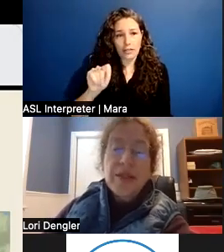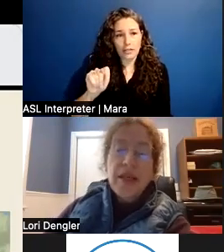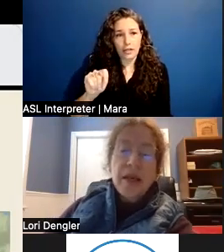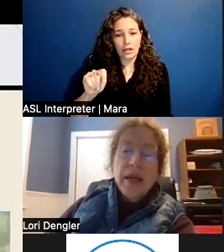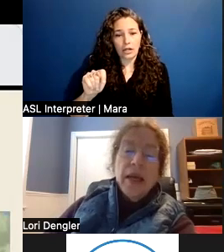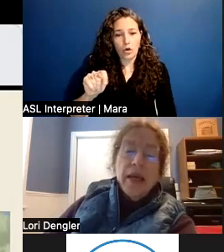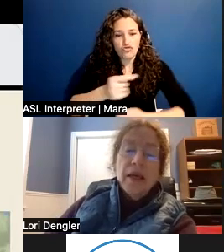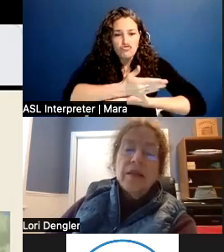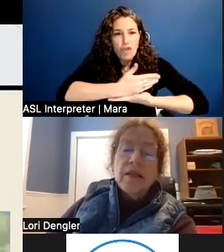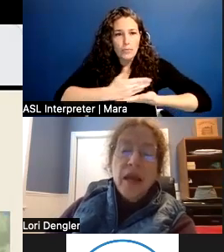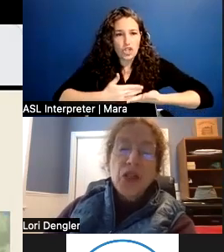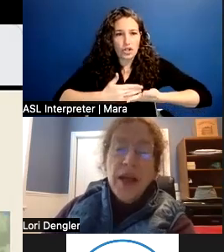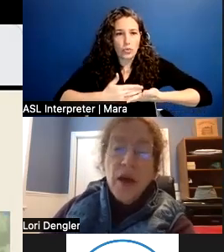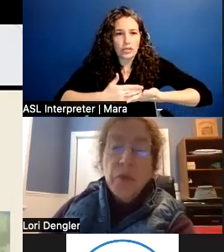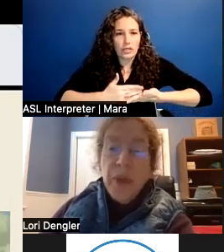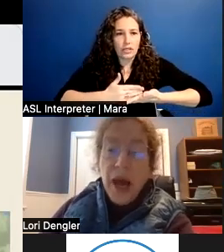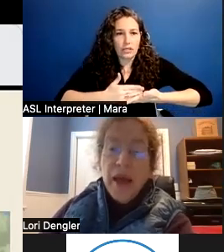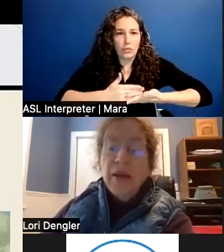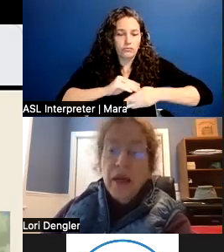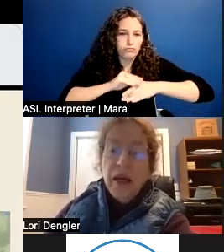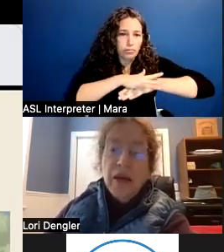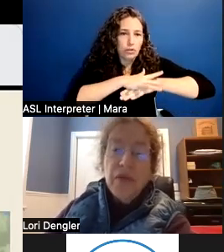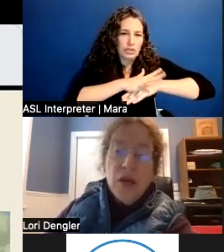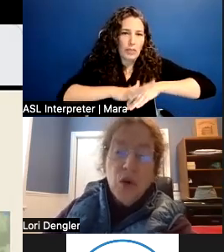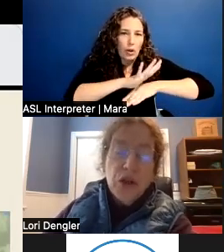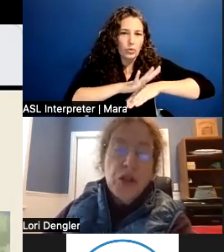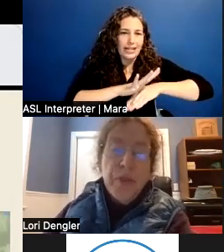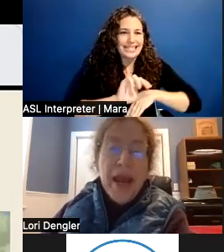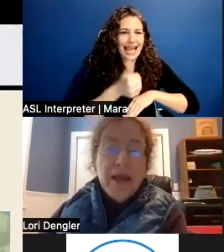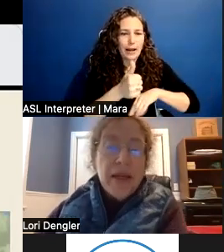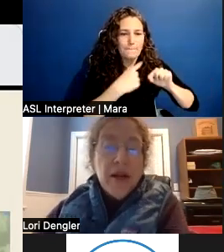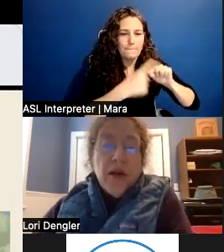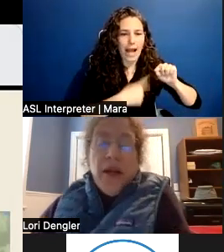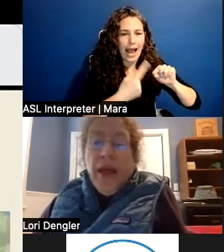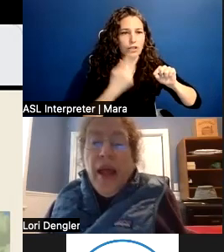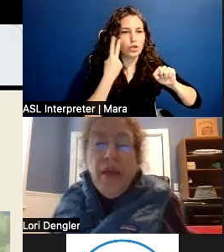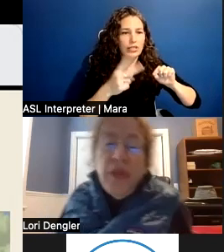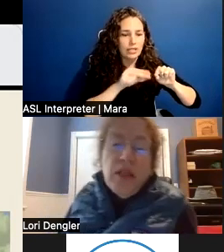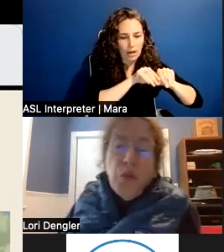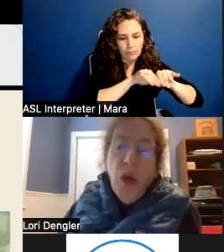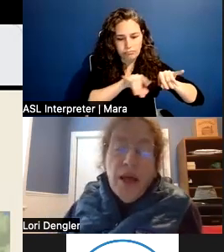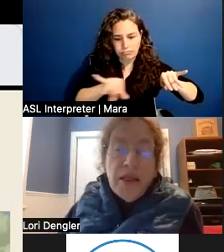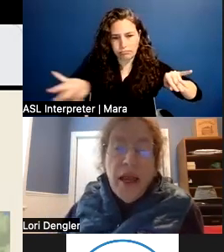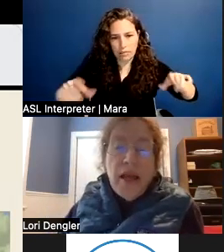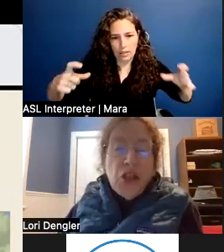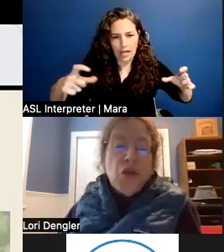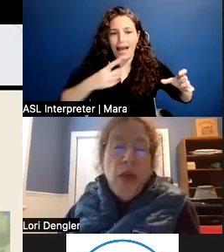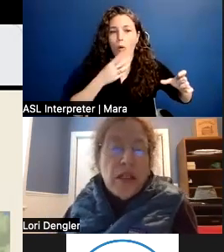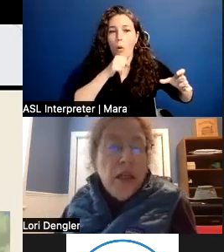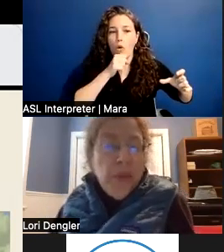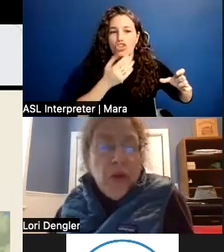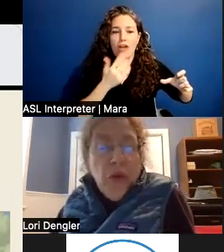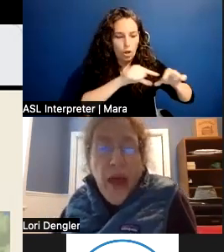can see it sketched out by the orange band here. And this was a